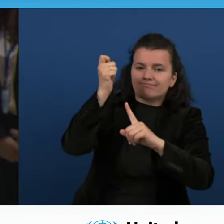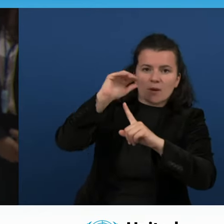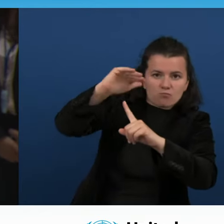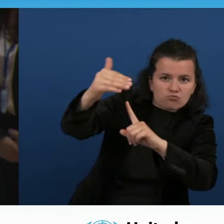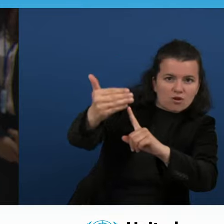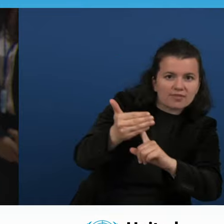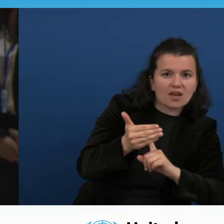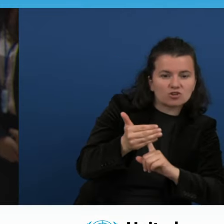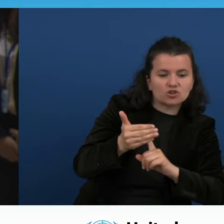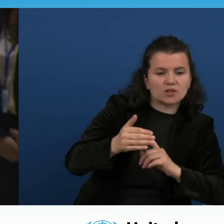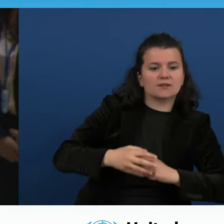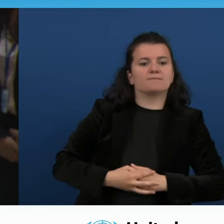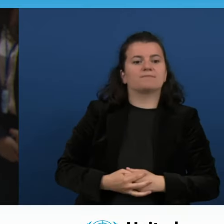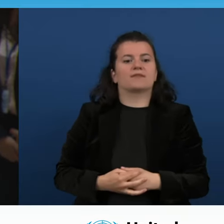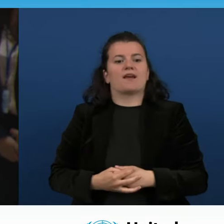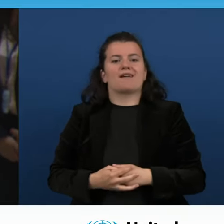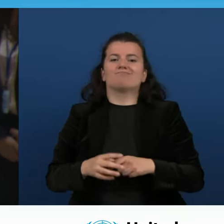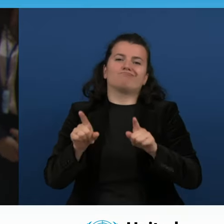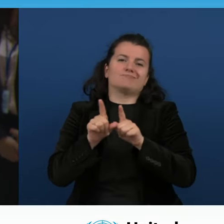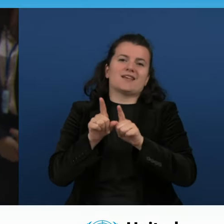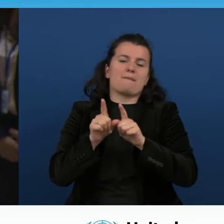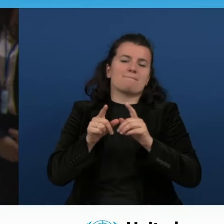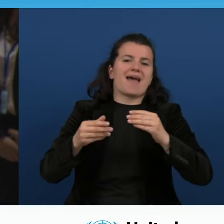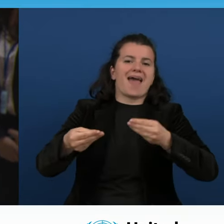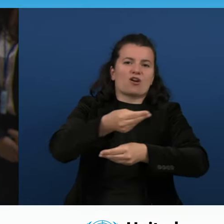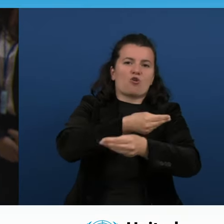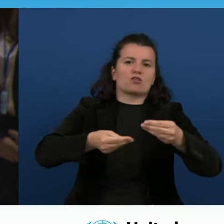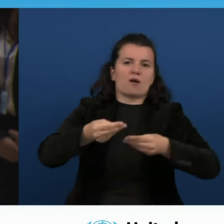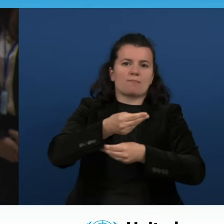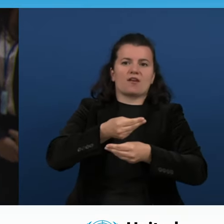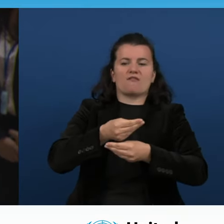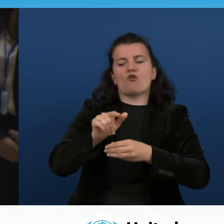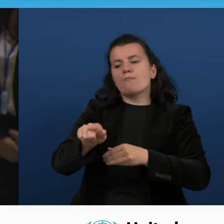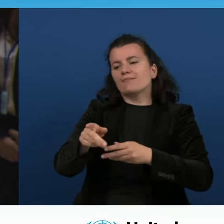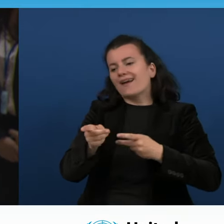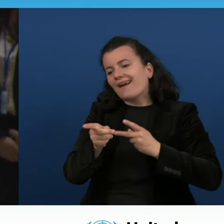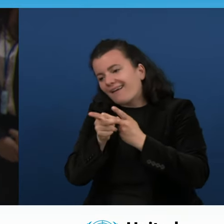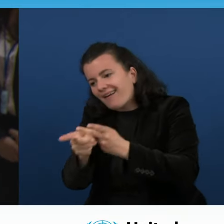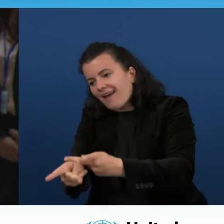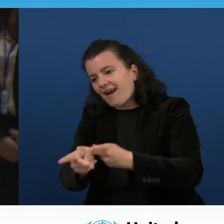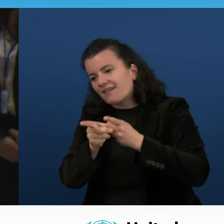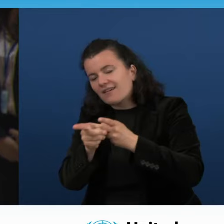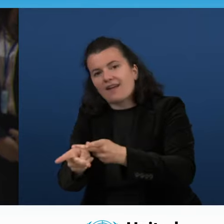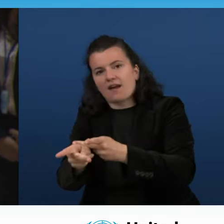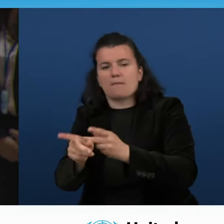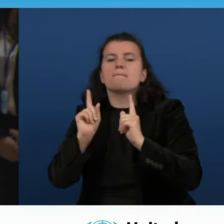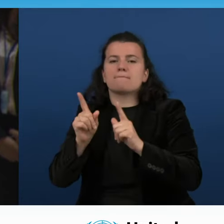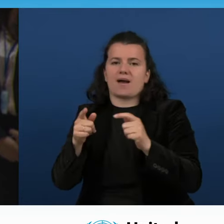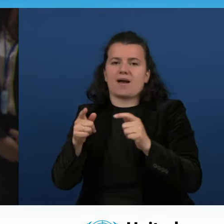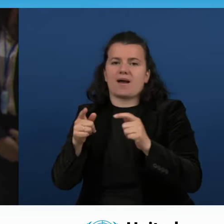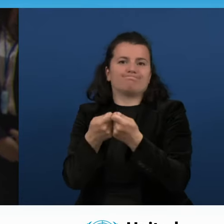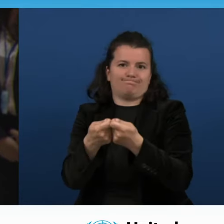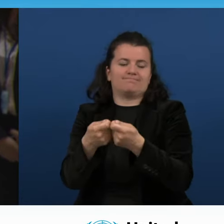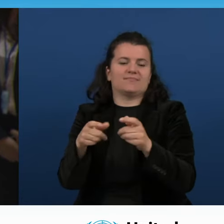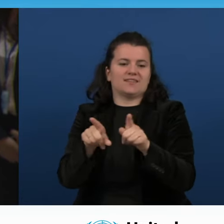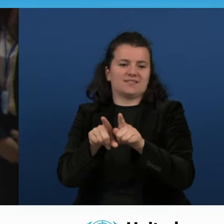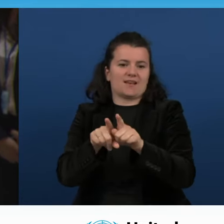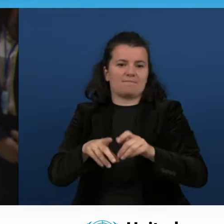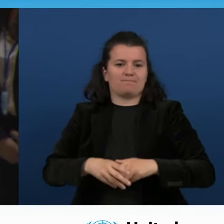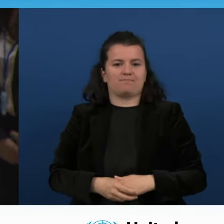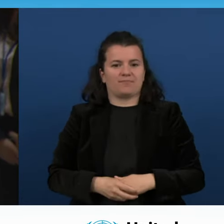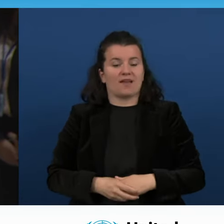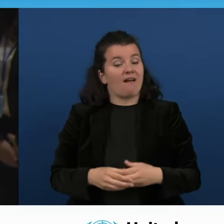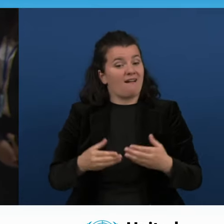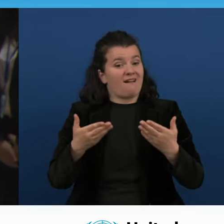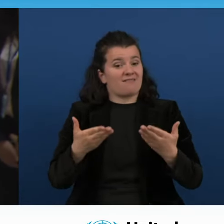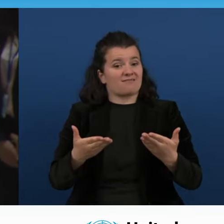68th session, more than 8,000 young people shared their recommendations on how to